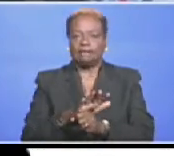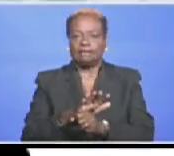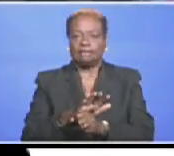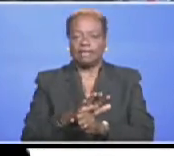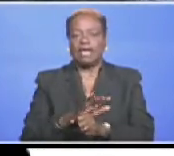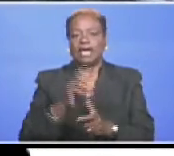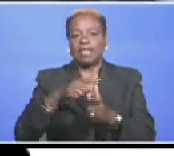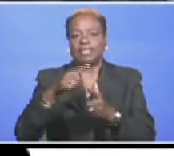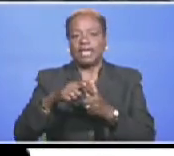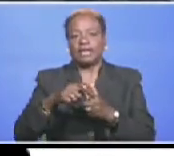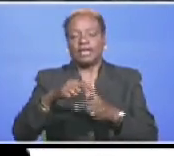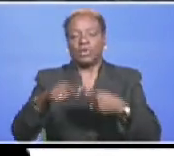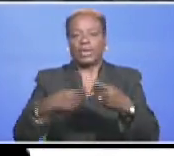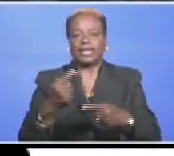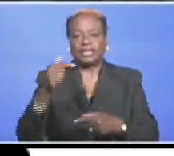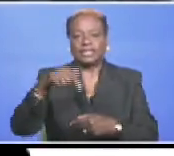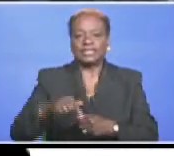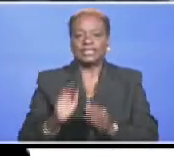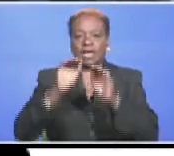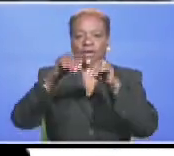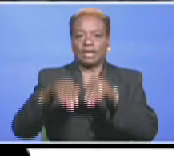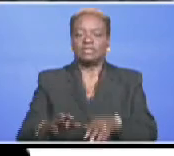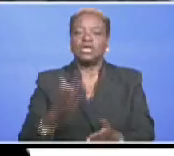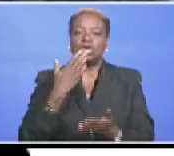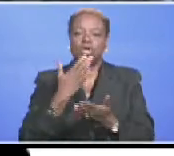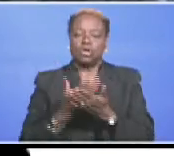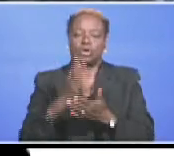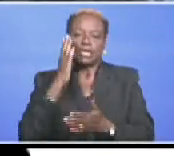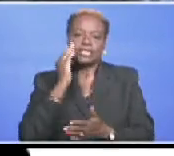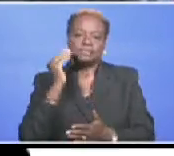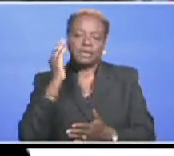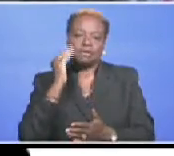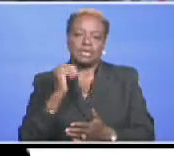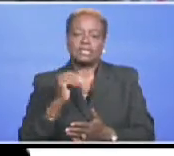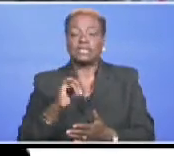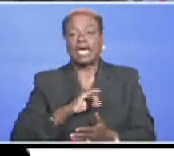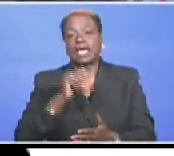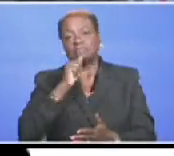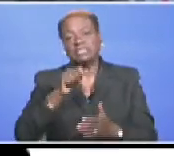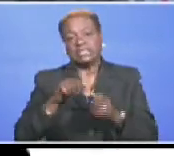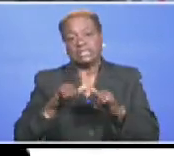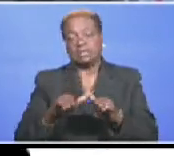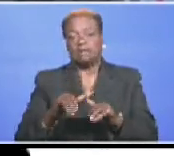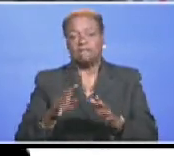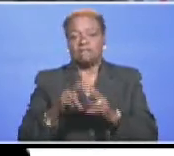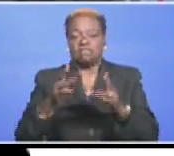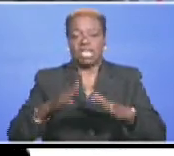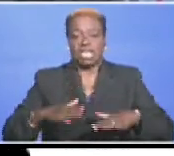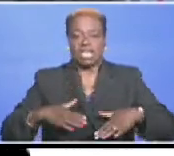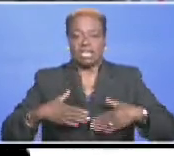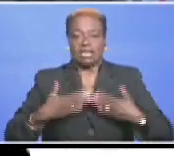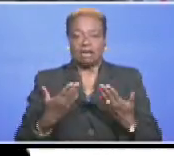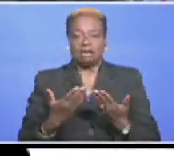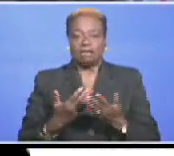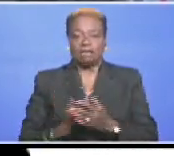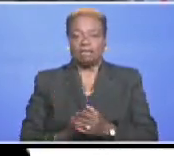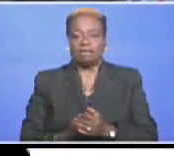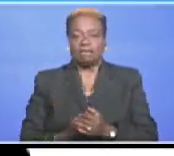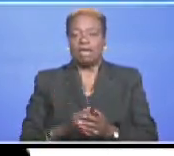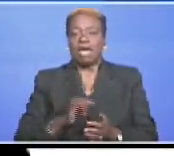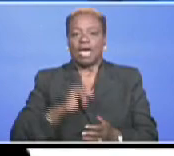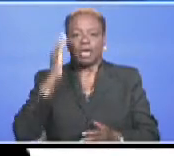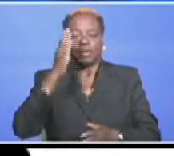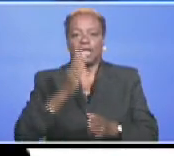from there. Good experience. I'm going into this draw at a young age, so I have at least 4 more years of this to go, so I can improve every